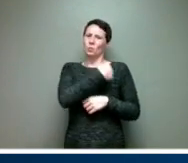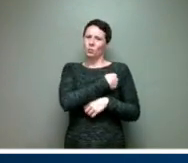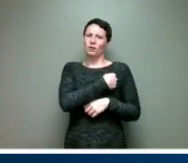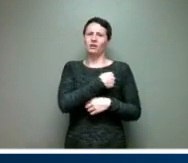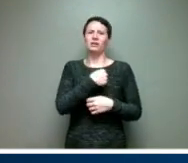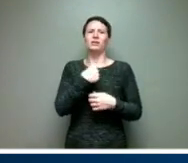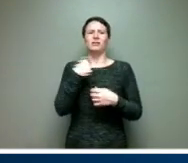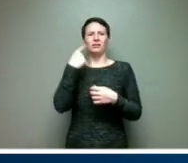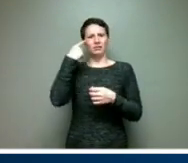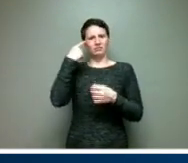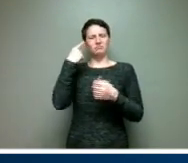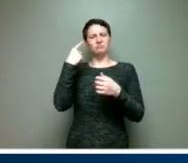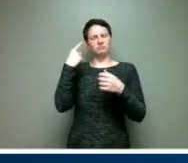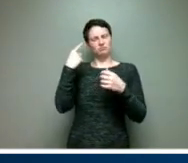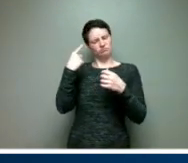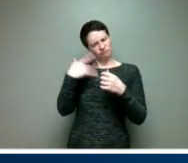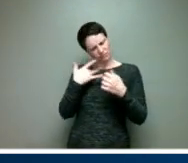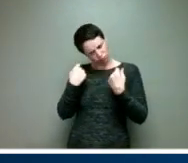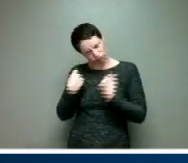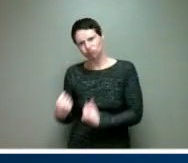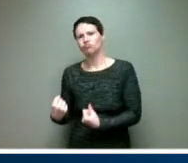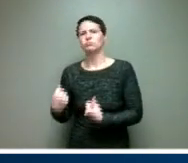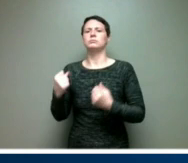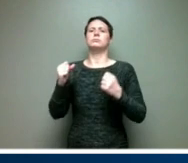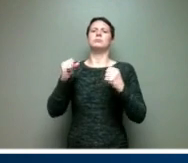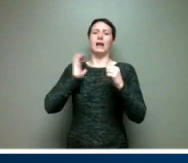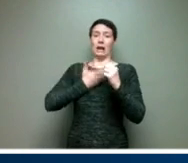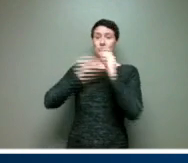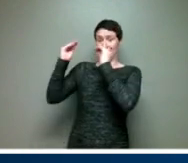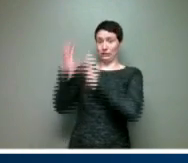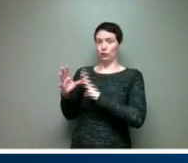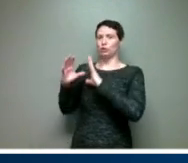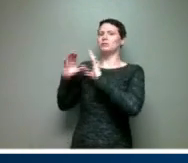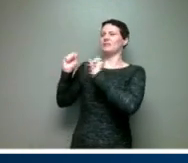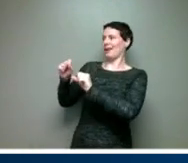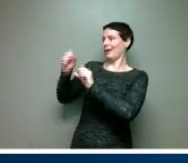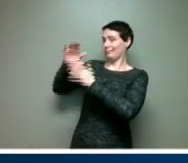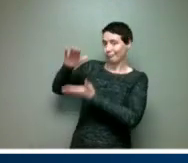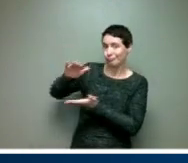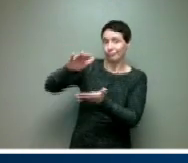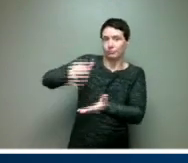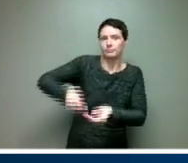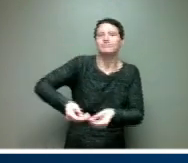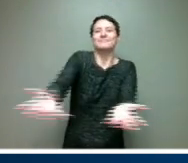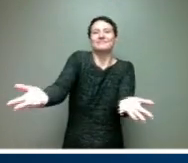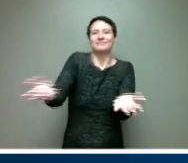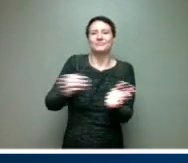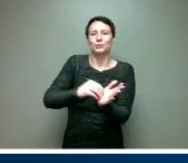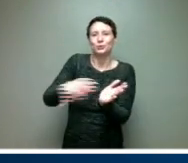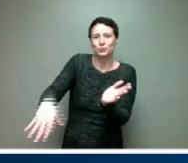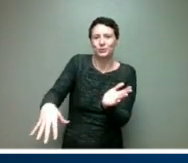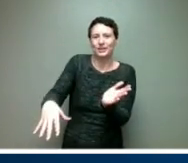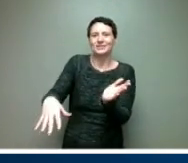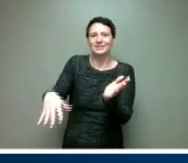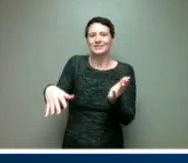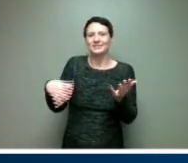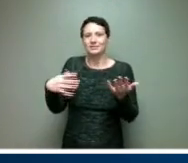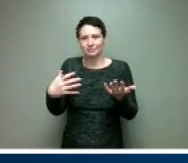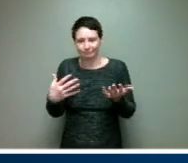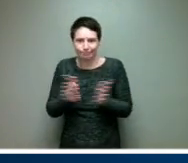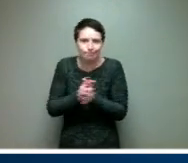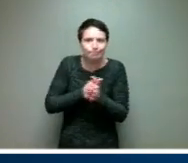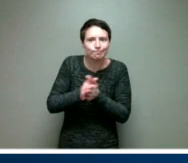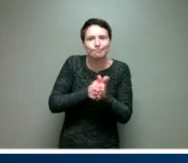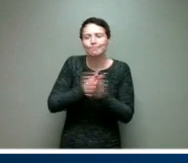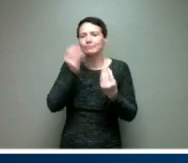for many of our students. And then our teachers are able to differentiate and give our students more for those students